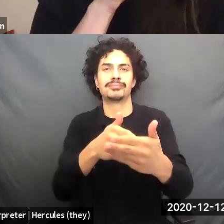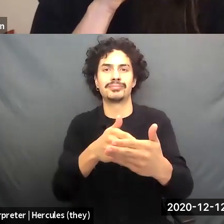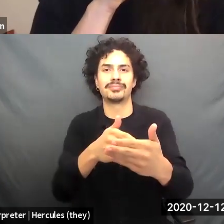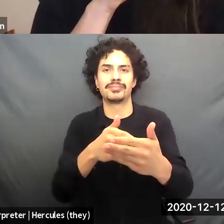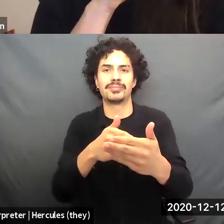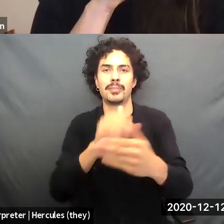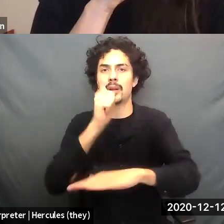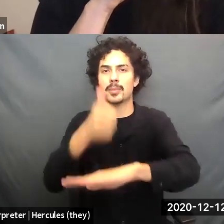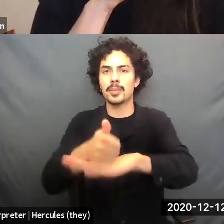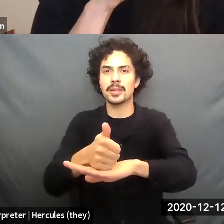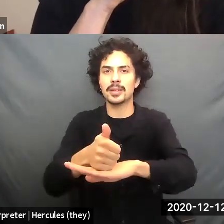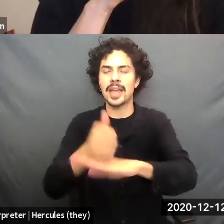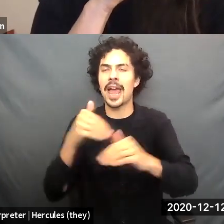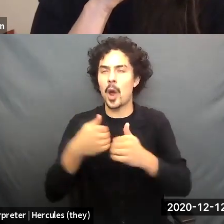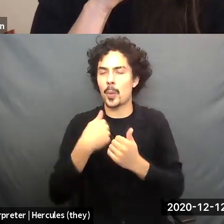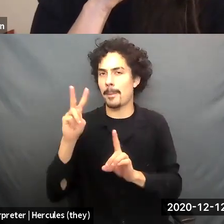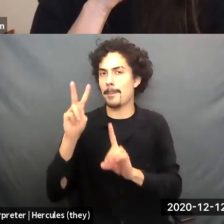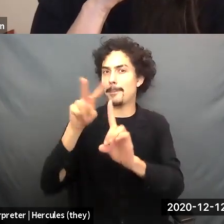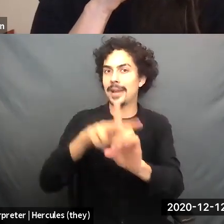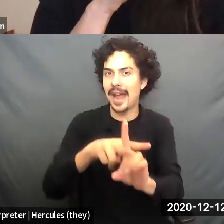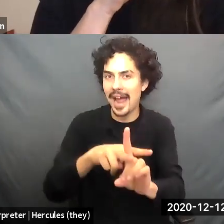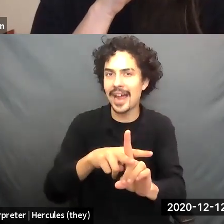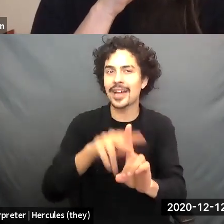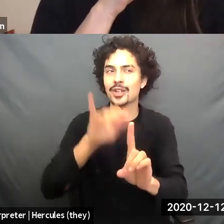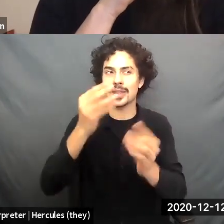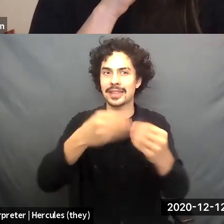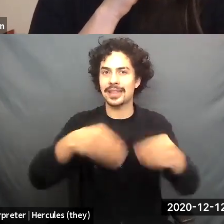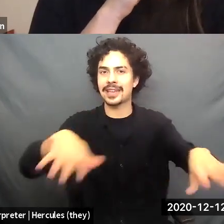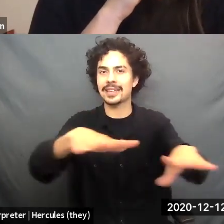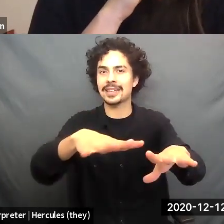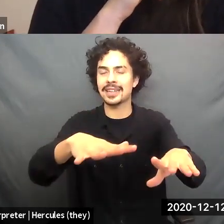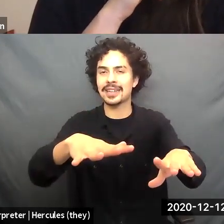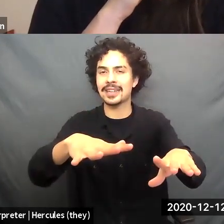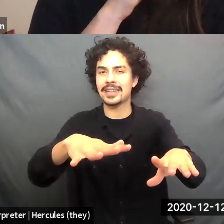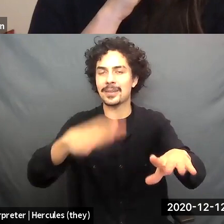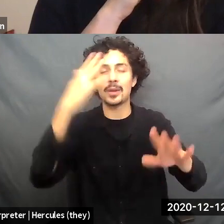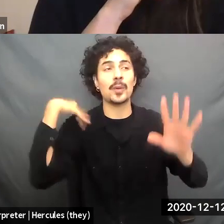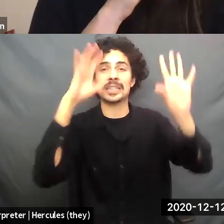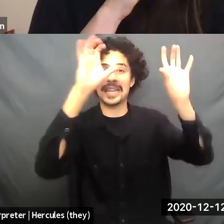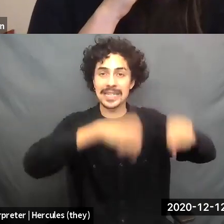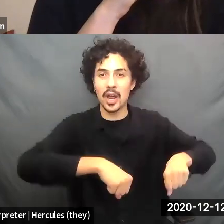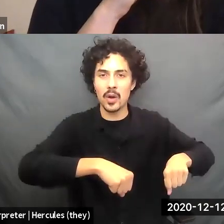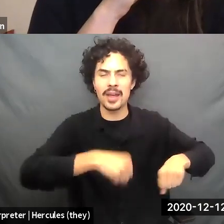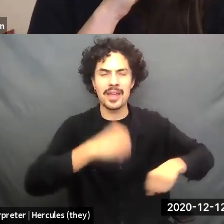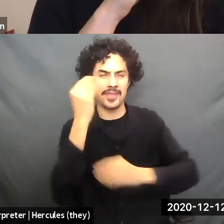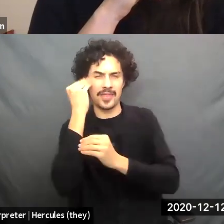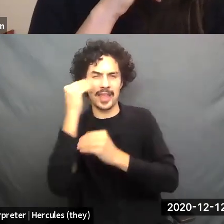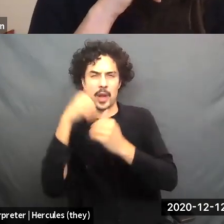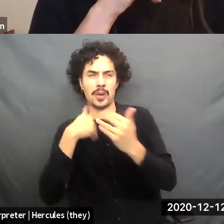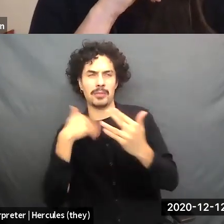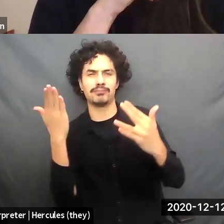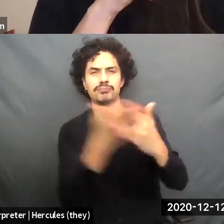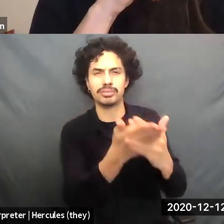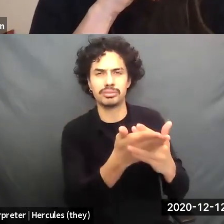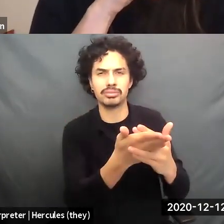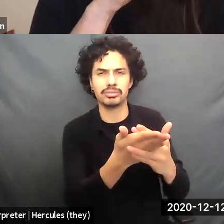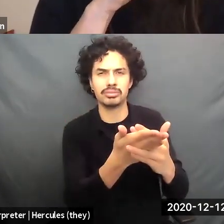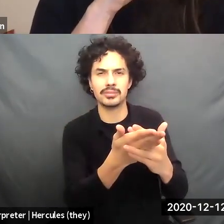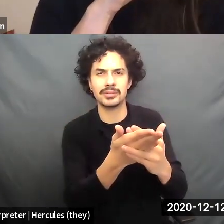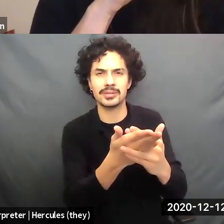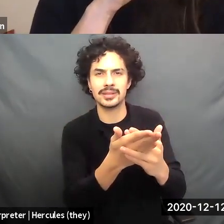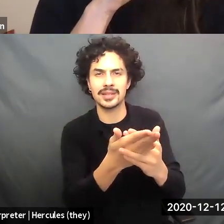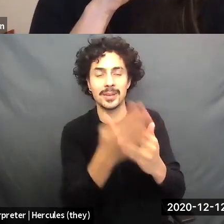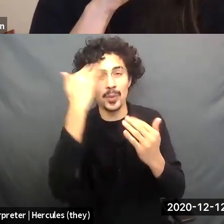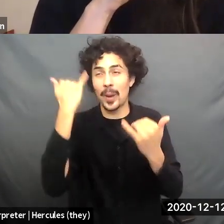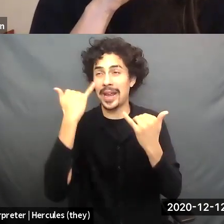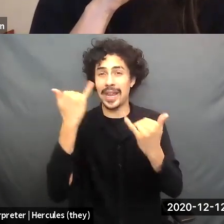that setting. So thinking about counter monuments as interruptions into the status quo is something that is